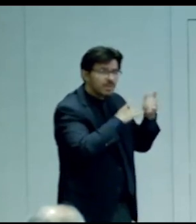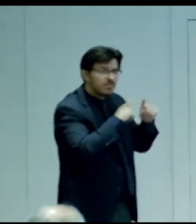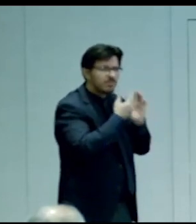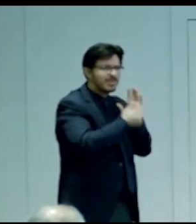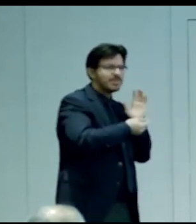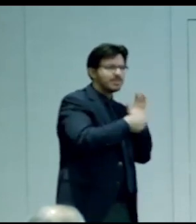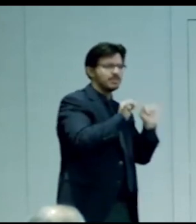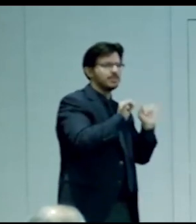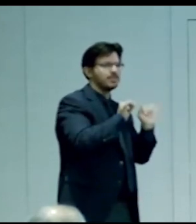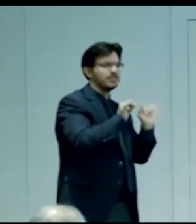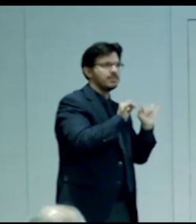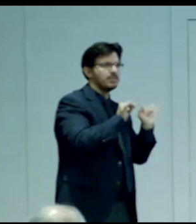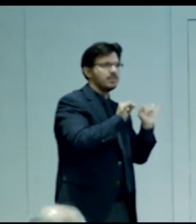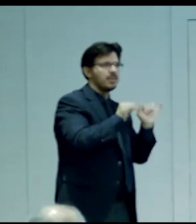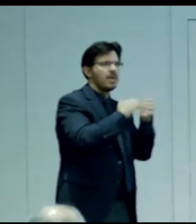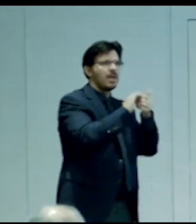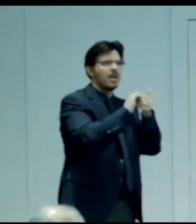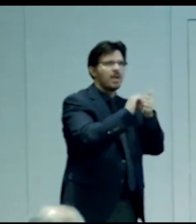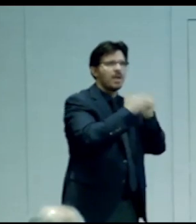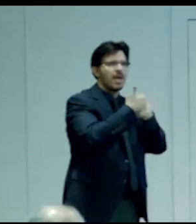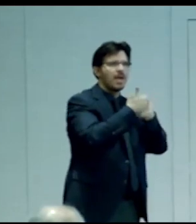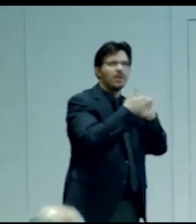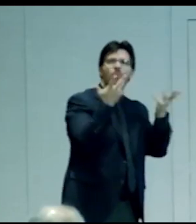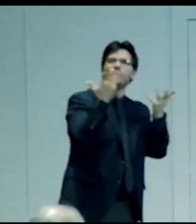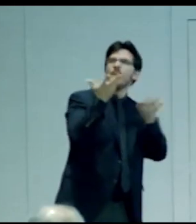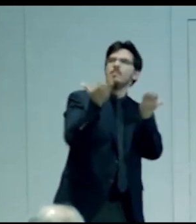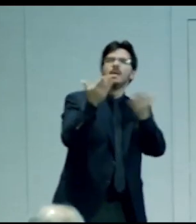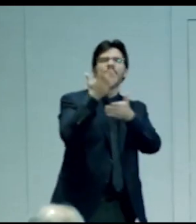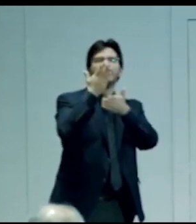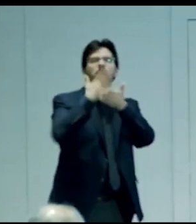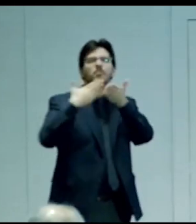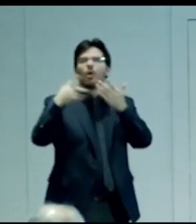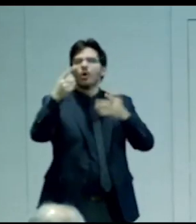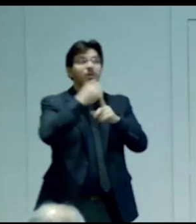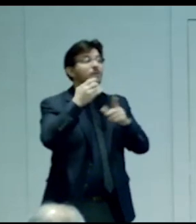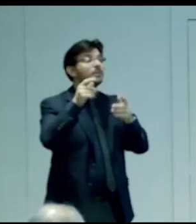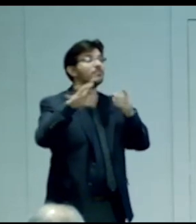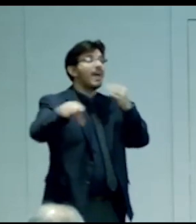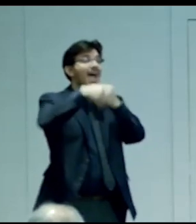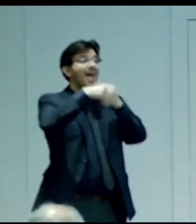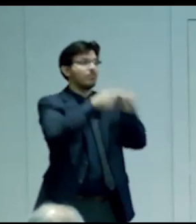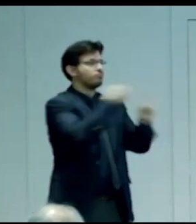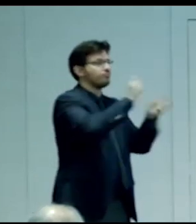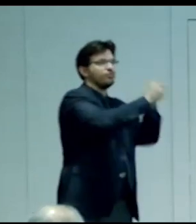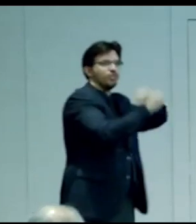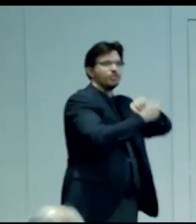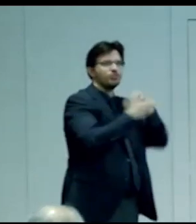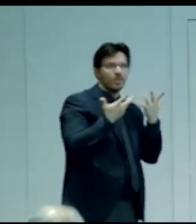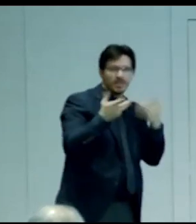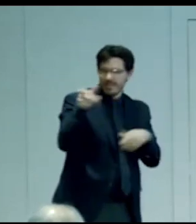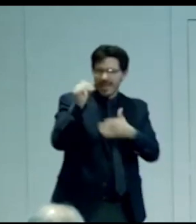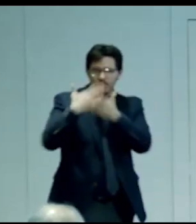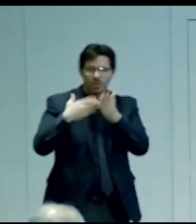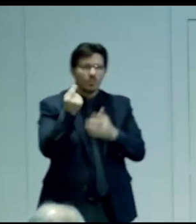might impact this that would change these results. And so what I thought about is that,